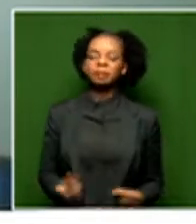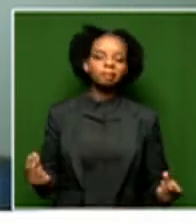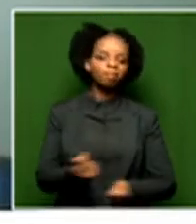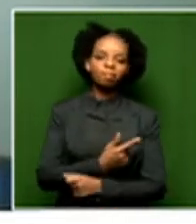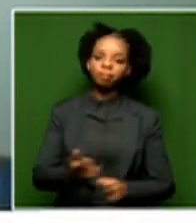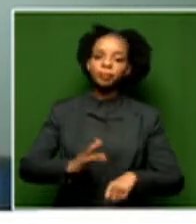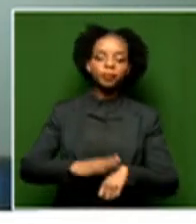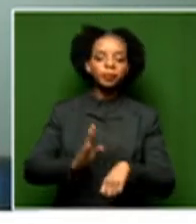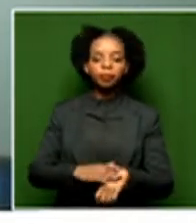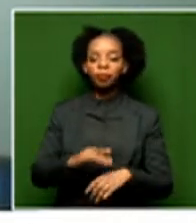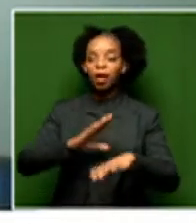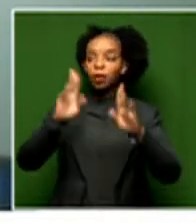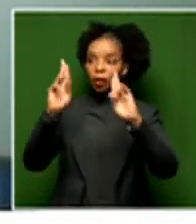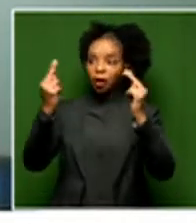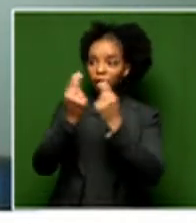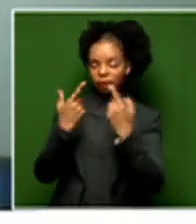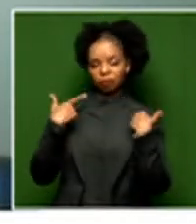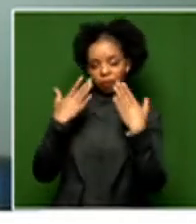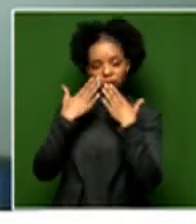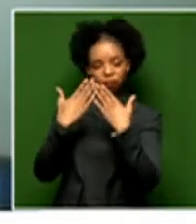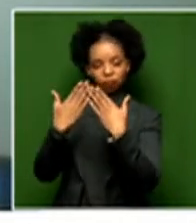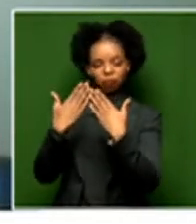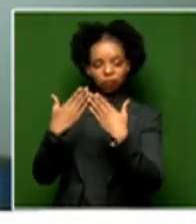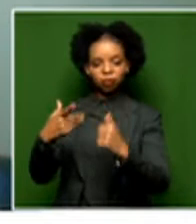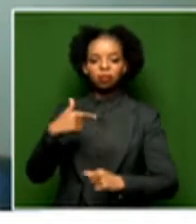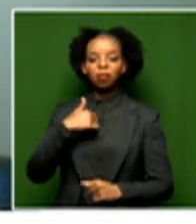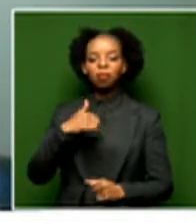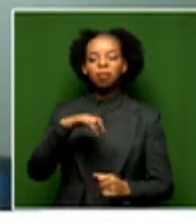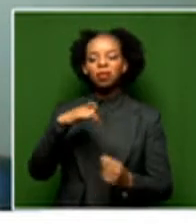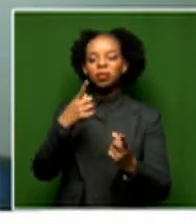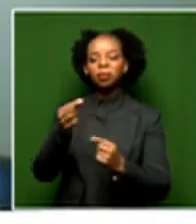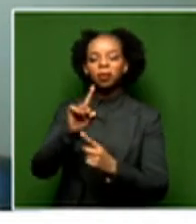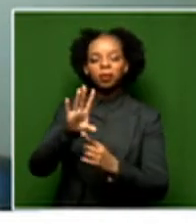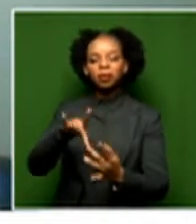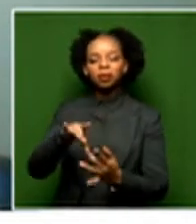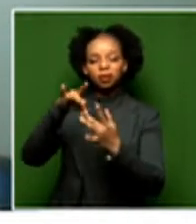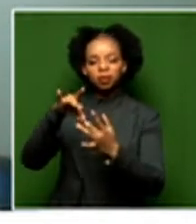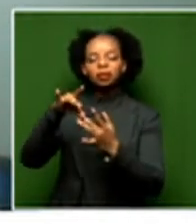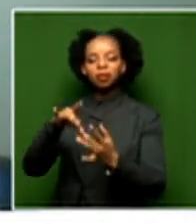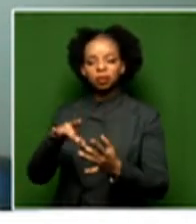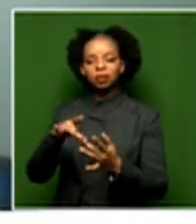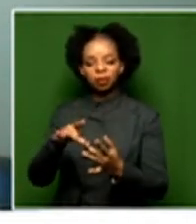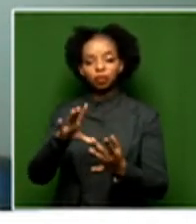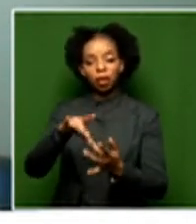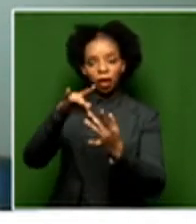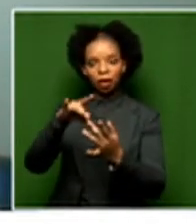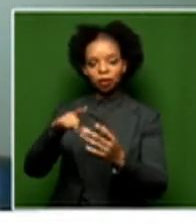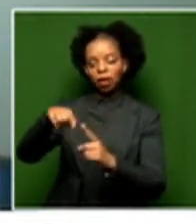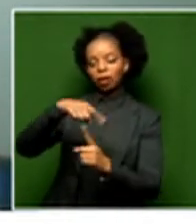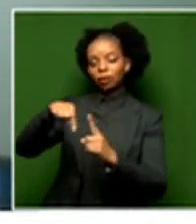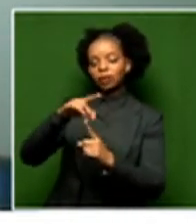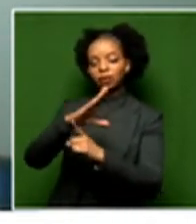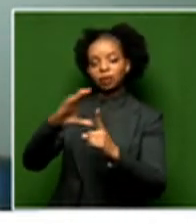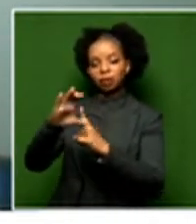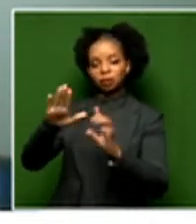my varsity years where I did a study on need for uniqueness around clothing brands in South Africa. And one most interesting thing that came